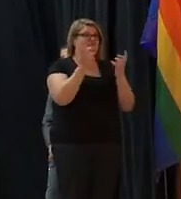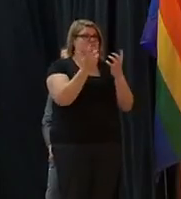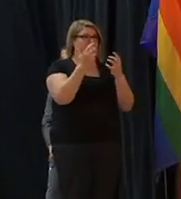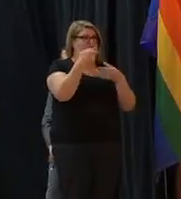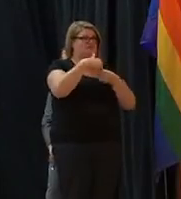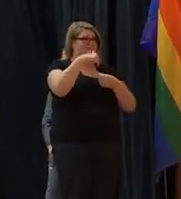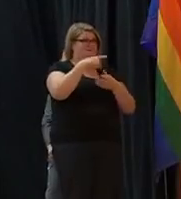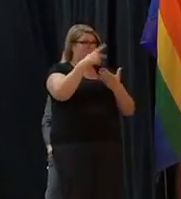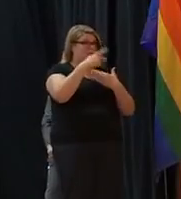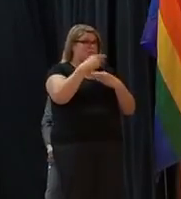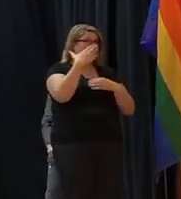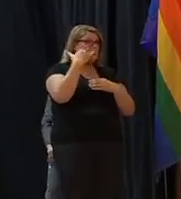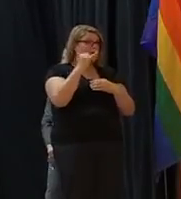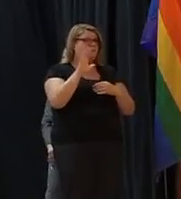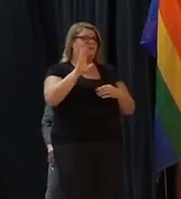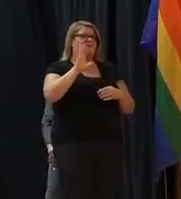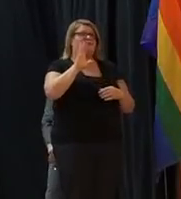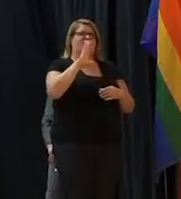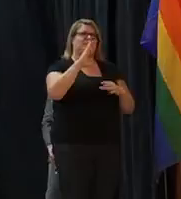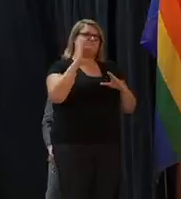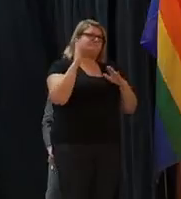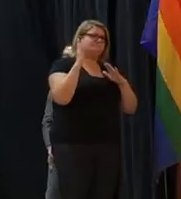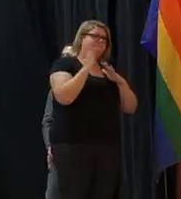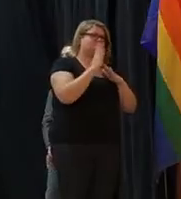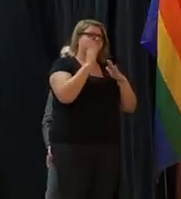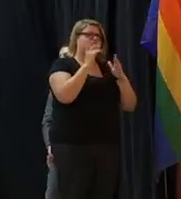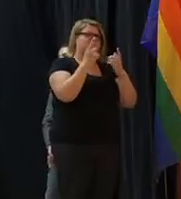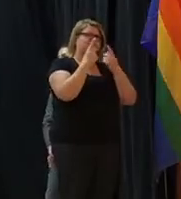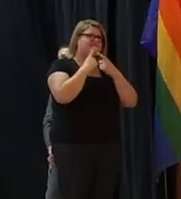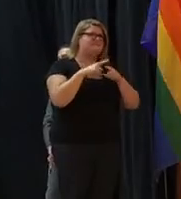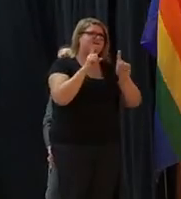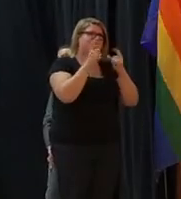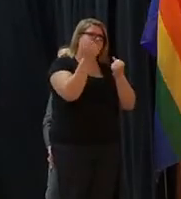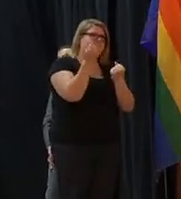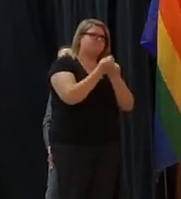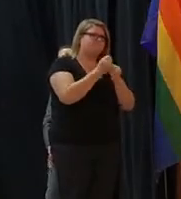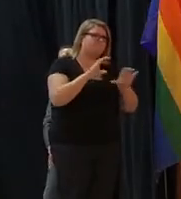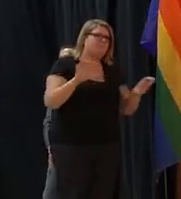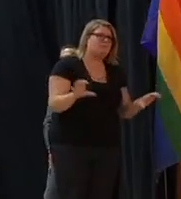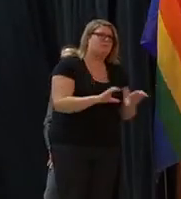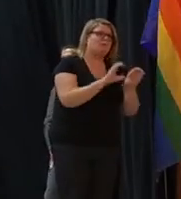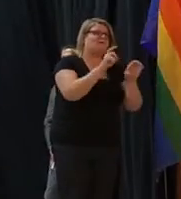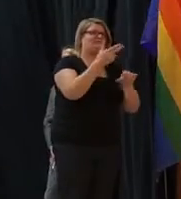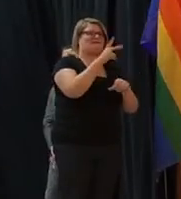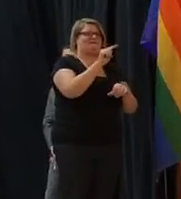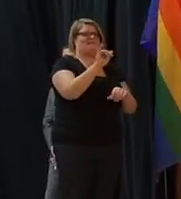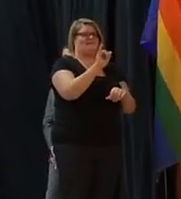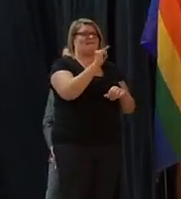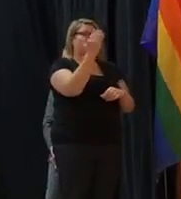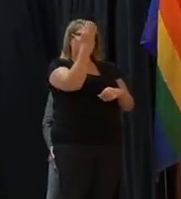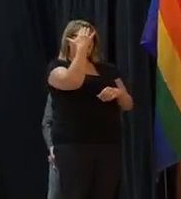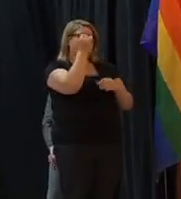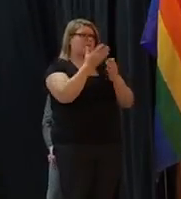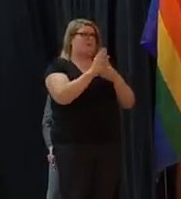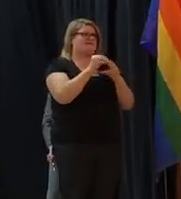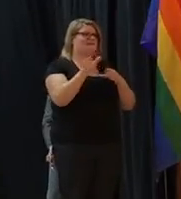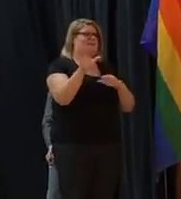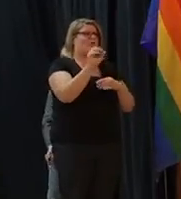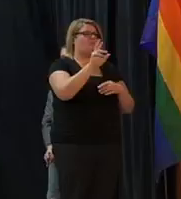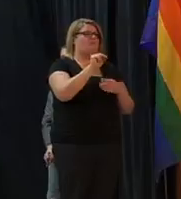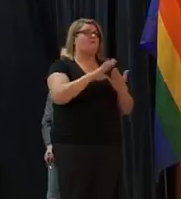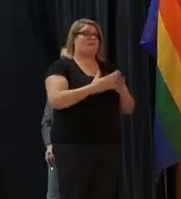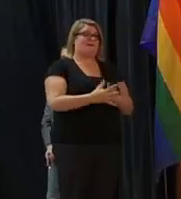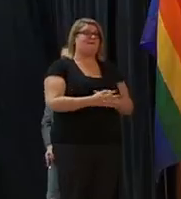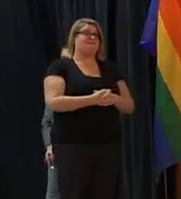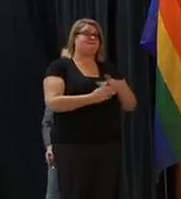program because of their outstanding achievements in promoting LGBTI awareness and rights in their own